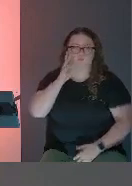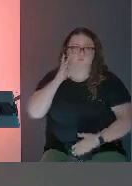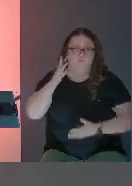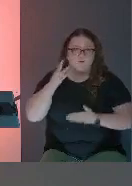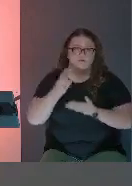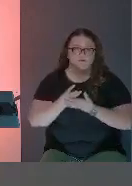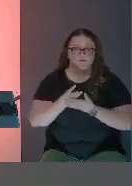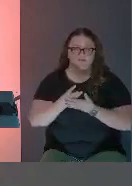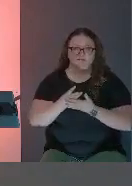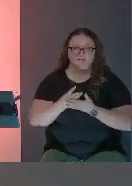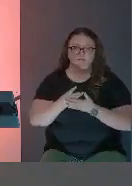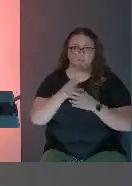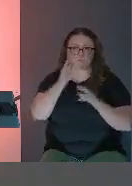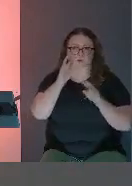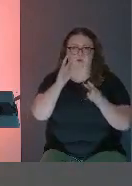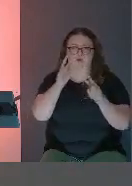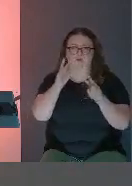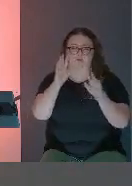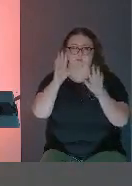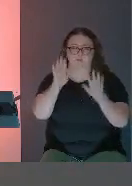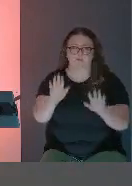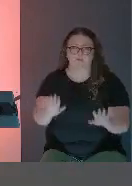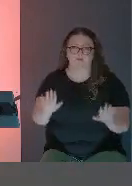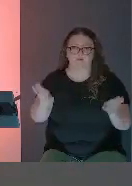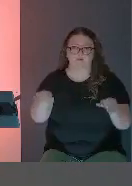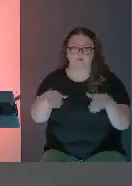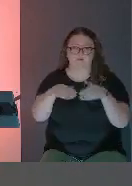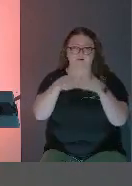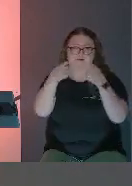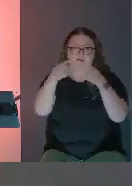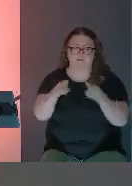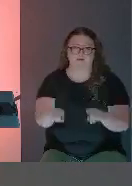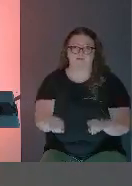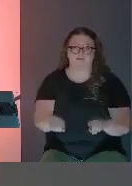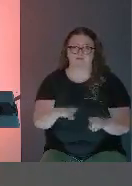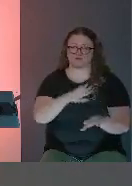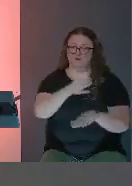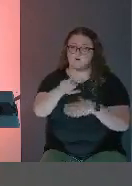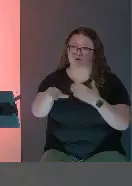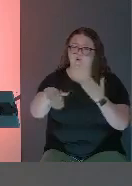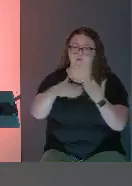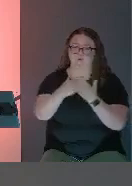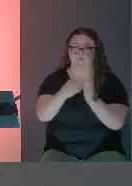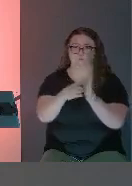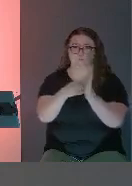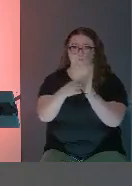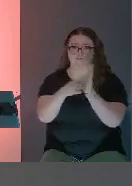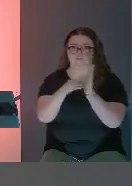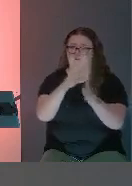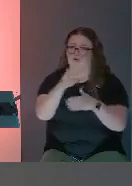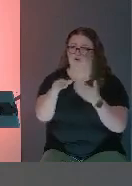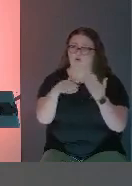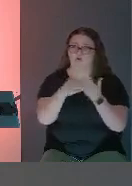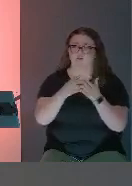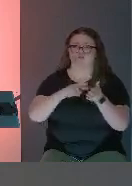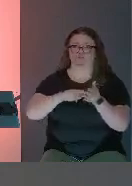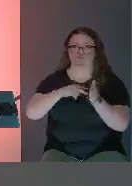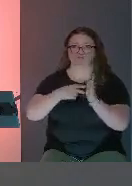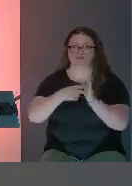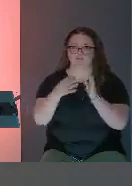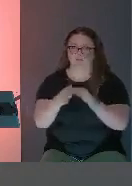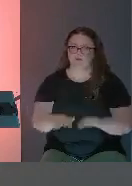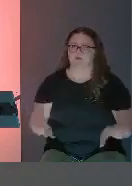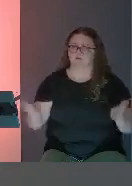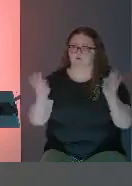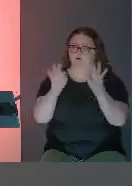and watching this amazing wedding playing out and all that it represents and all that it means. It's so significant. There's a